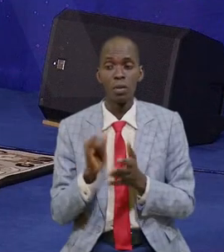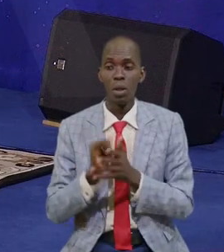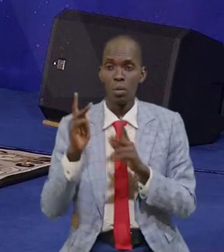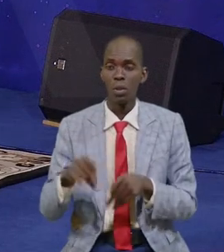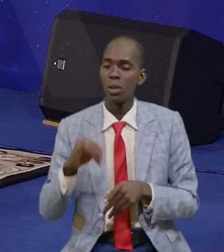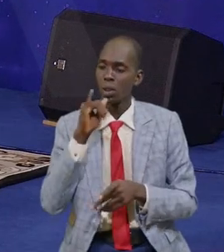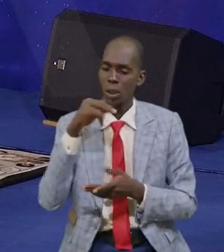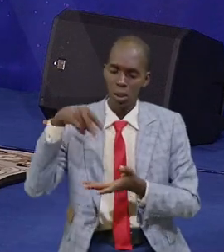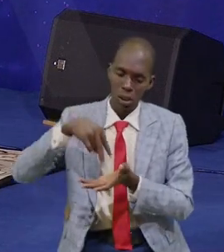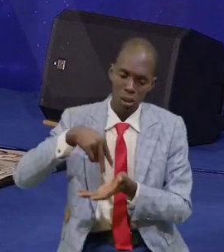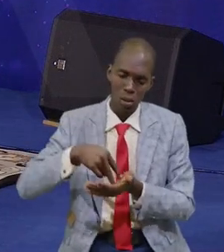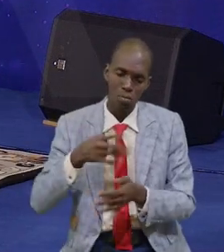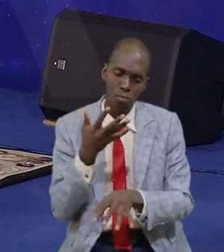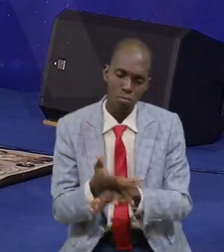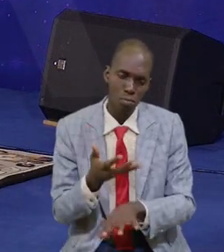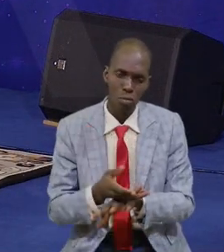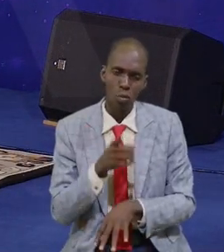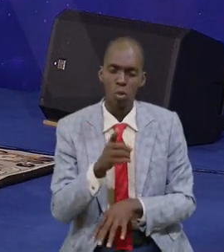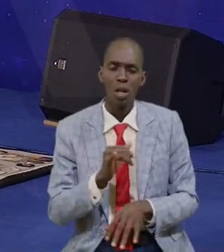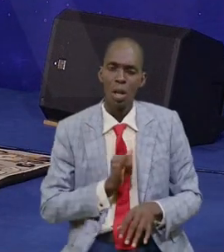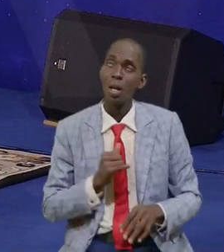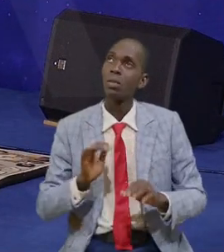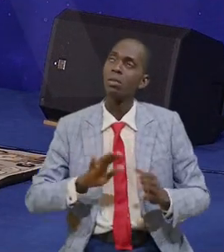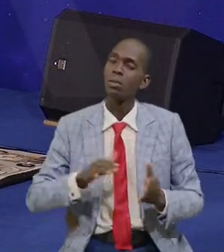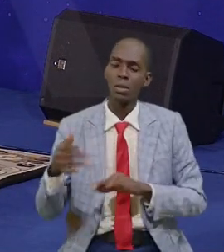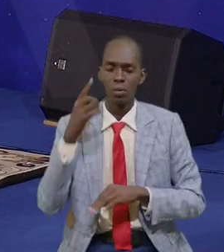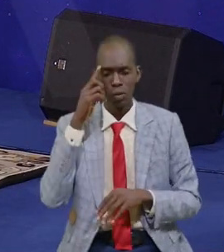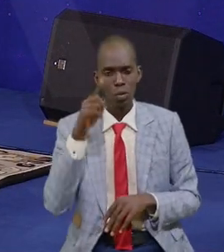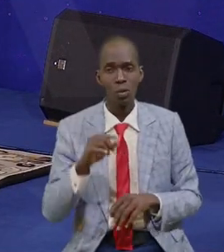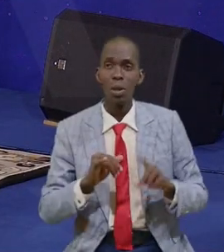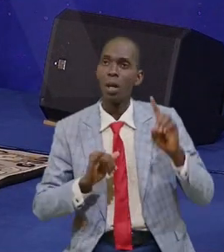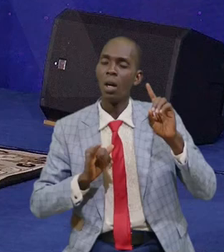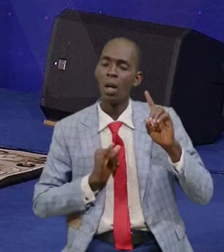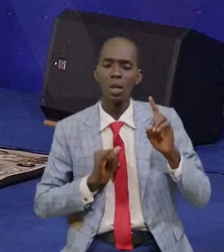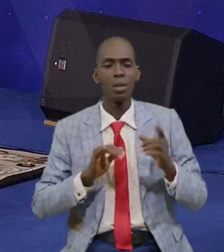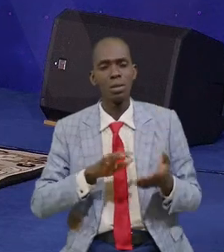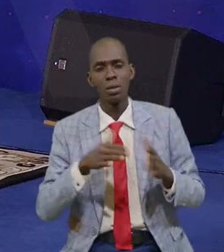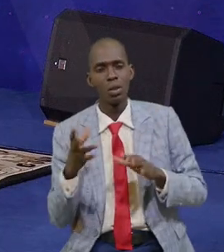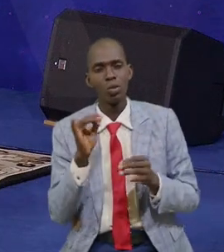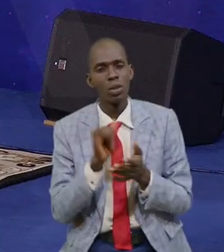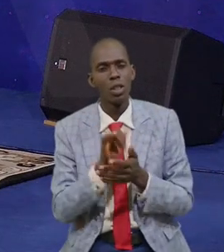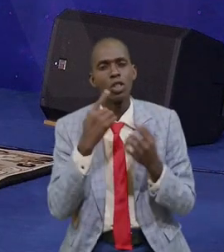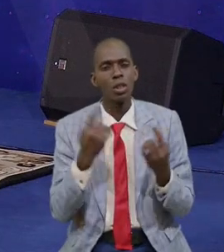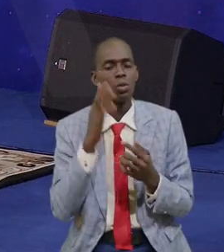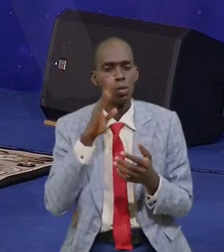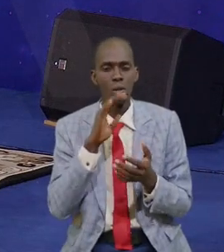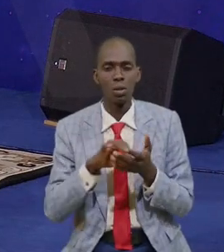I died for you. He's pleading, I died so that your sins will be taken away. He said, get out of my side. I